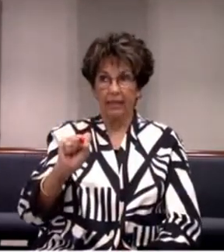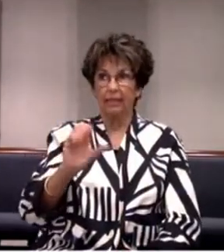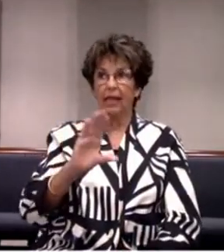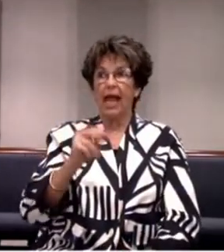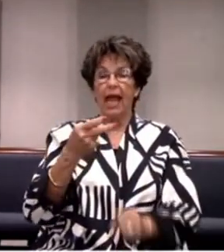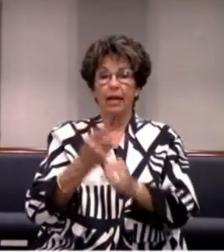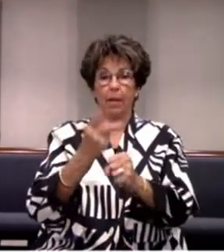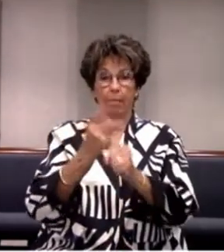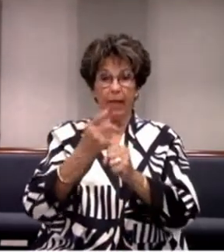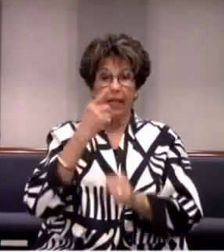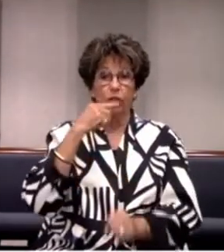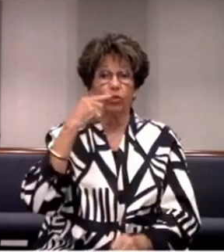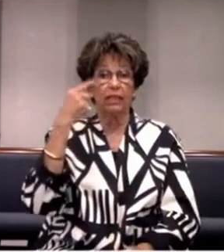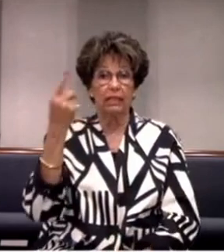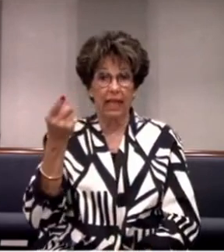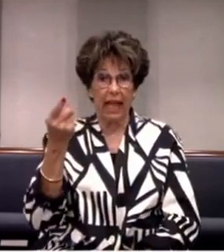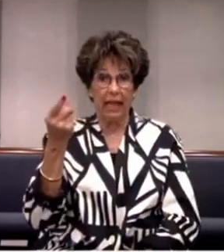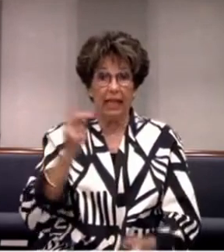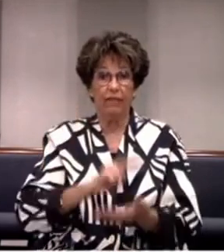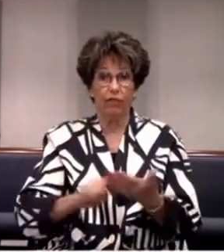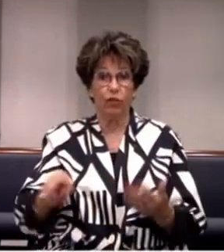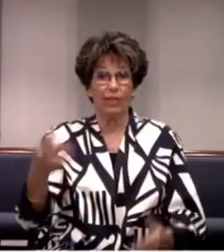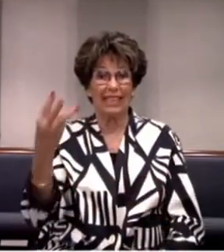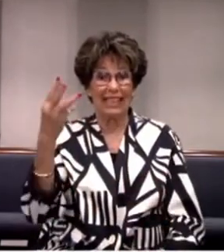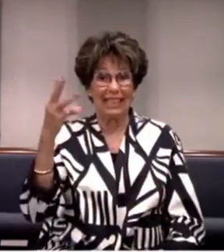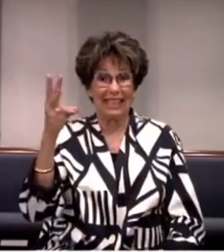this in verse number 16. Then